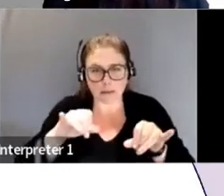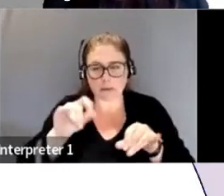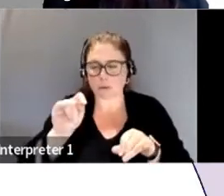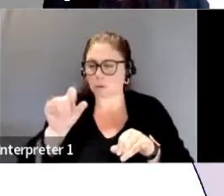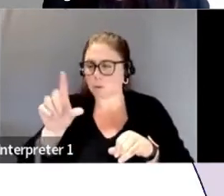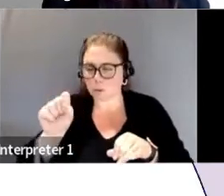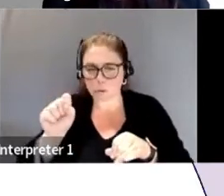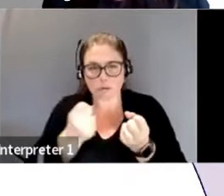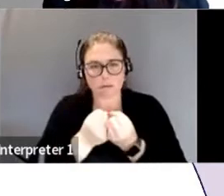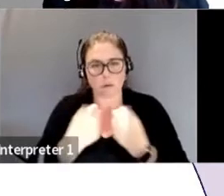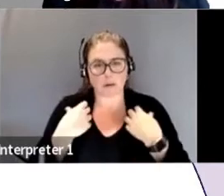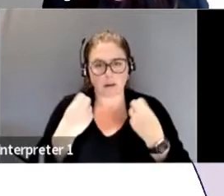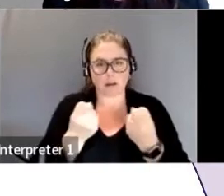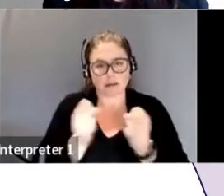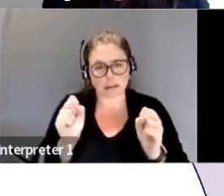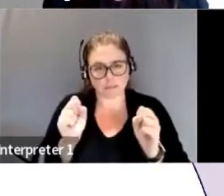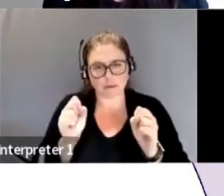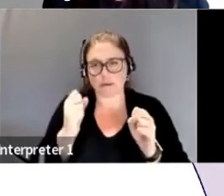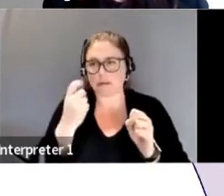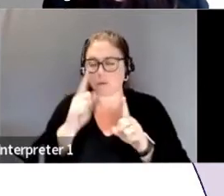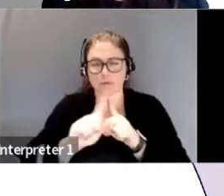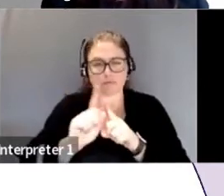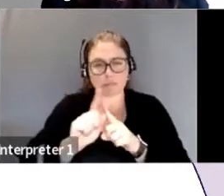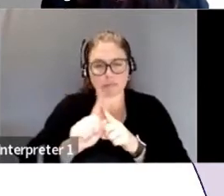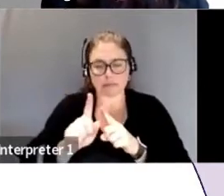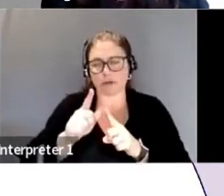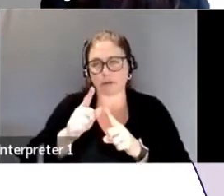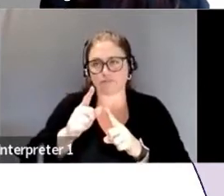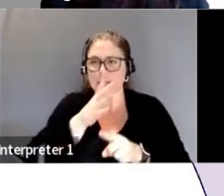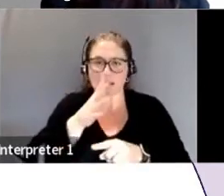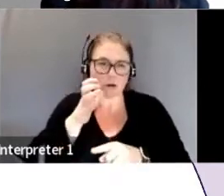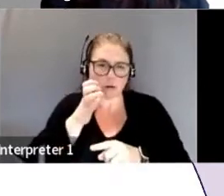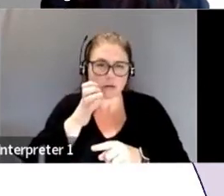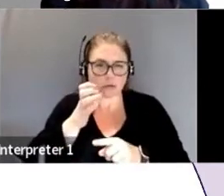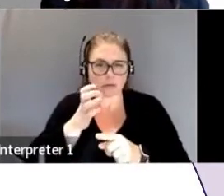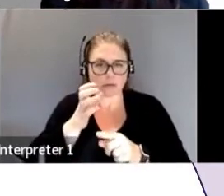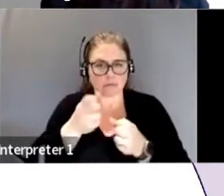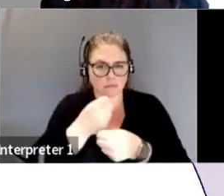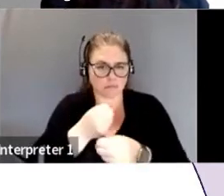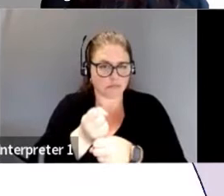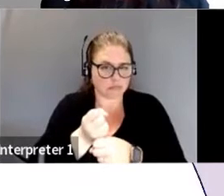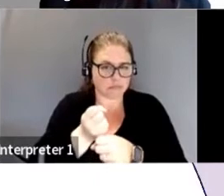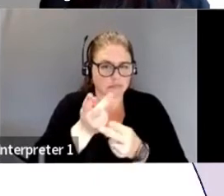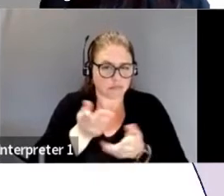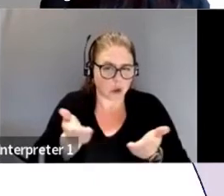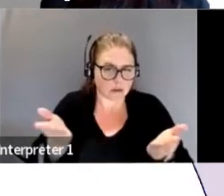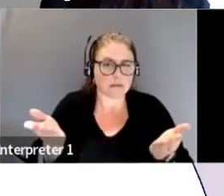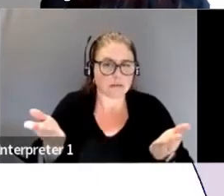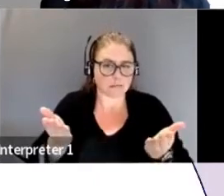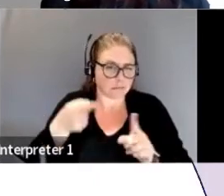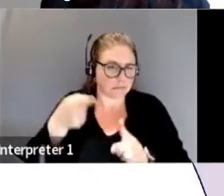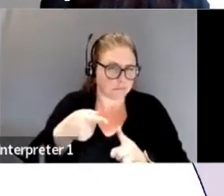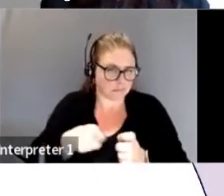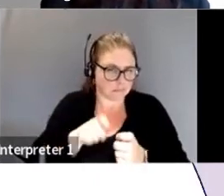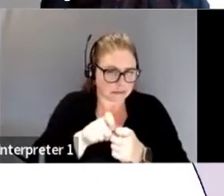claims about Canadian agricultural products specifically. The eligibility for this is that, again, the company that's